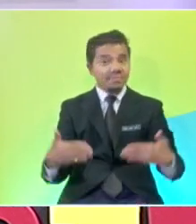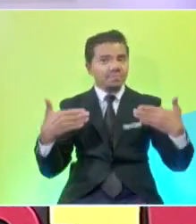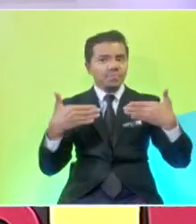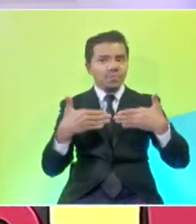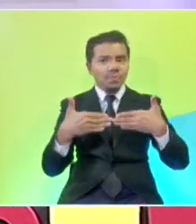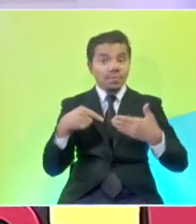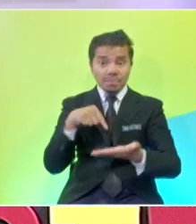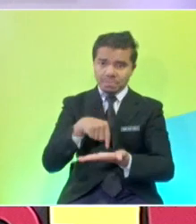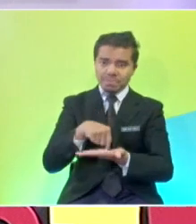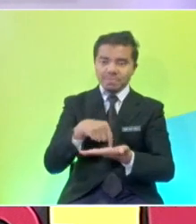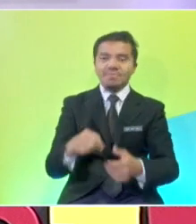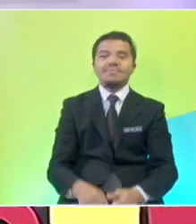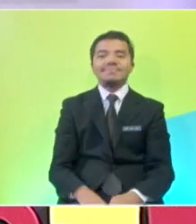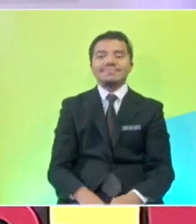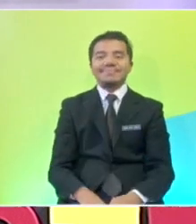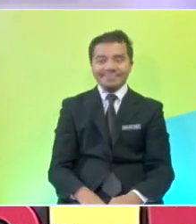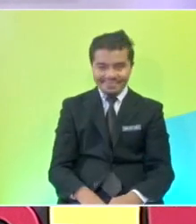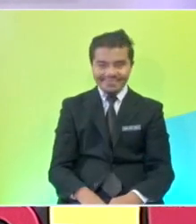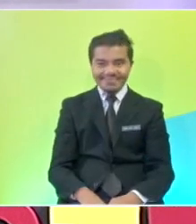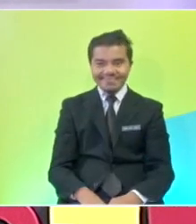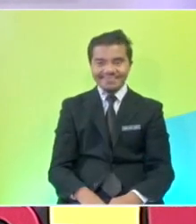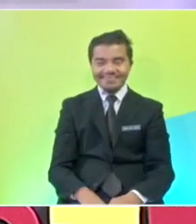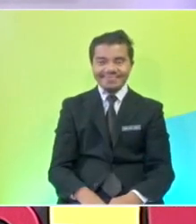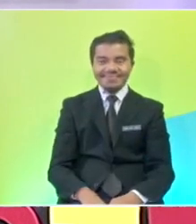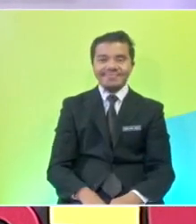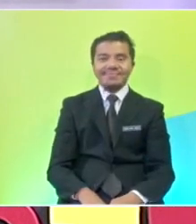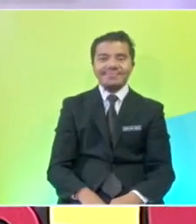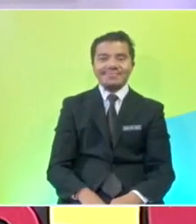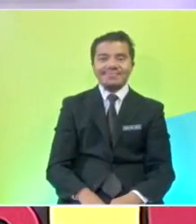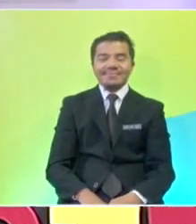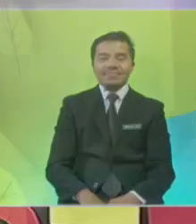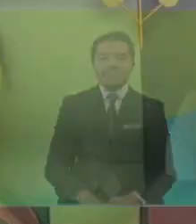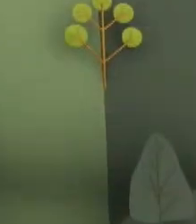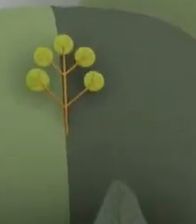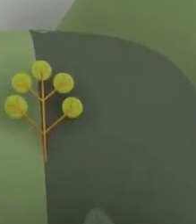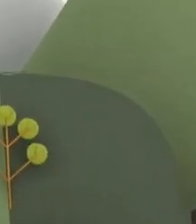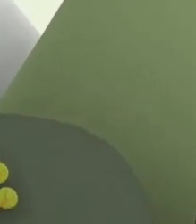home, don't go anywhere. We'll be right back on Tahap 2, EduwebTV KPM.